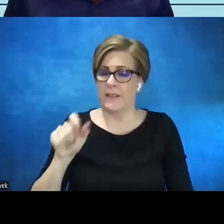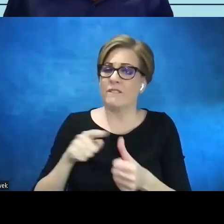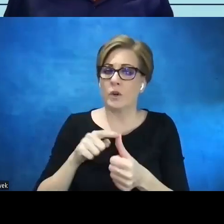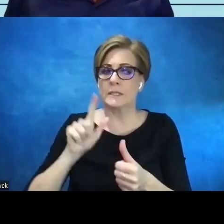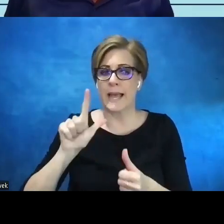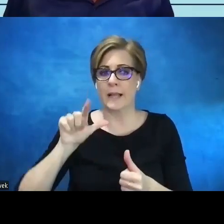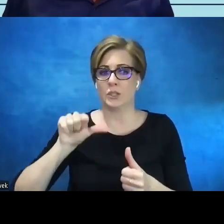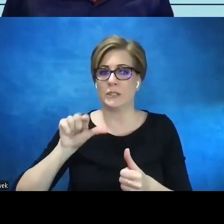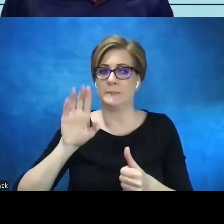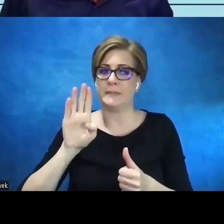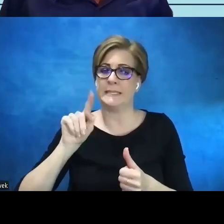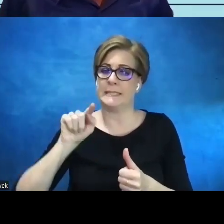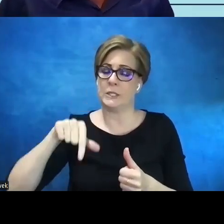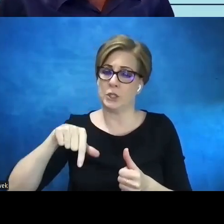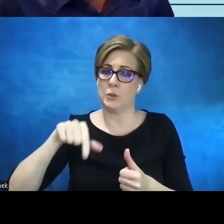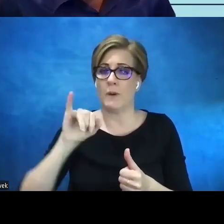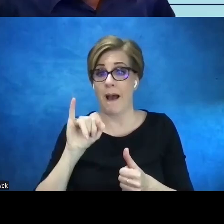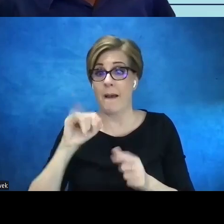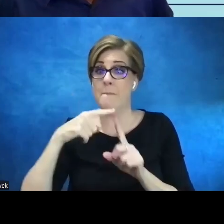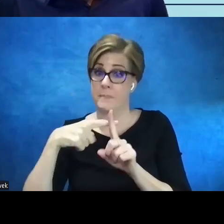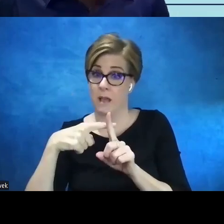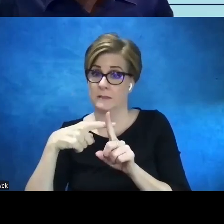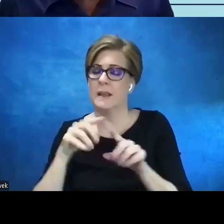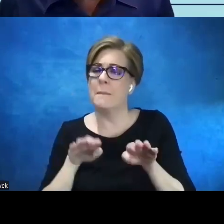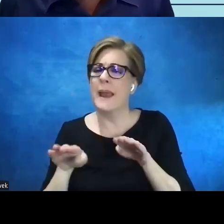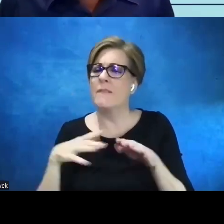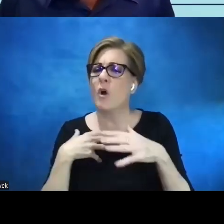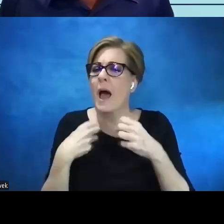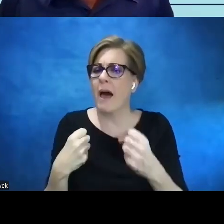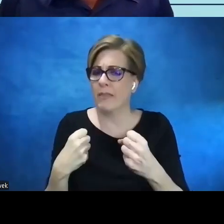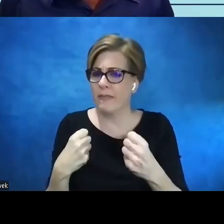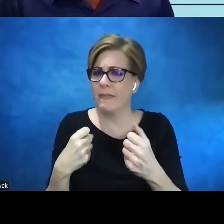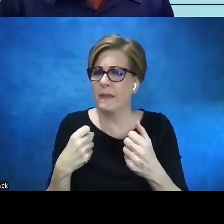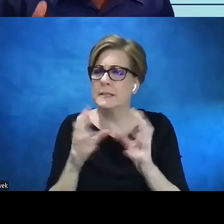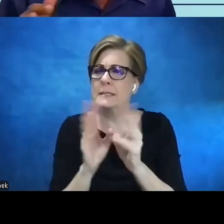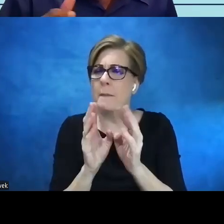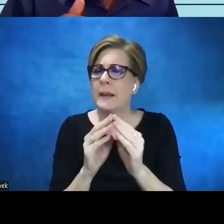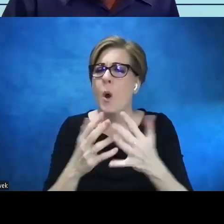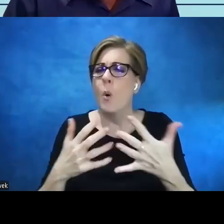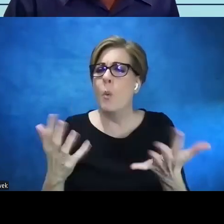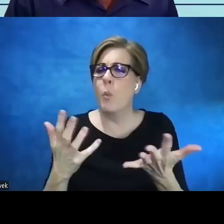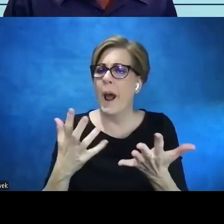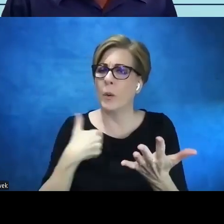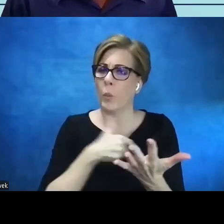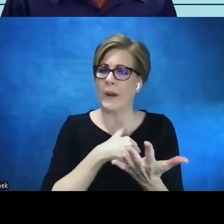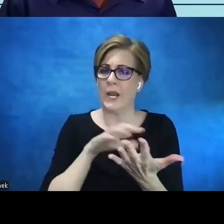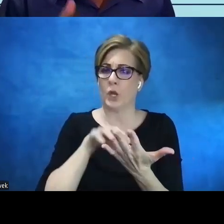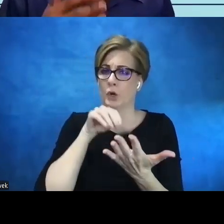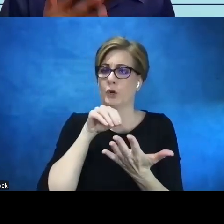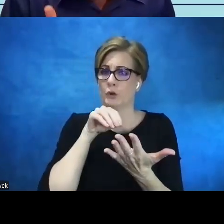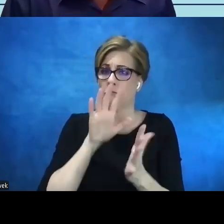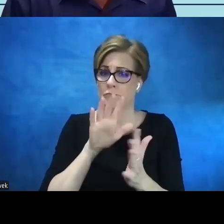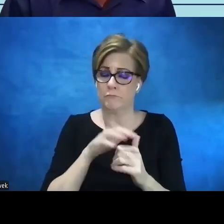Behavioral Health Summit. And this is something where, if you want to reference it, we're going to put a link in the chat box just